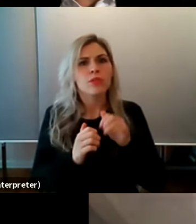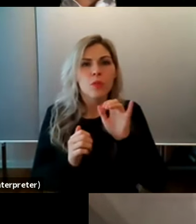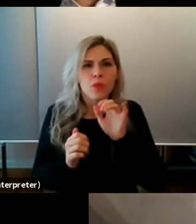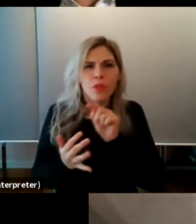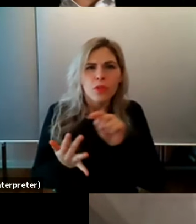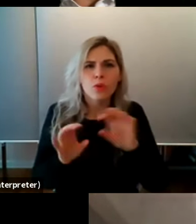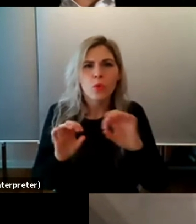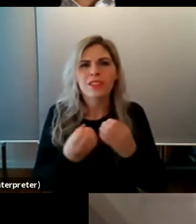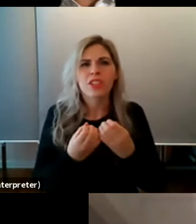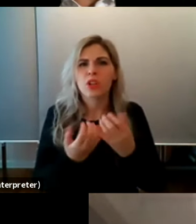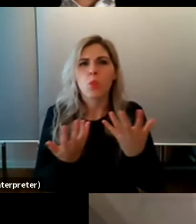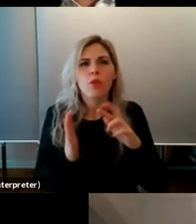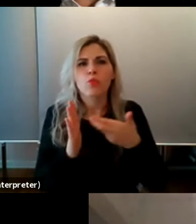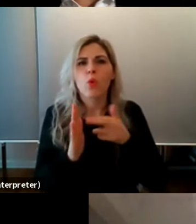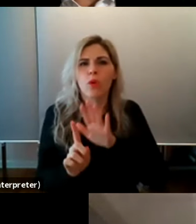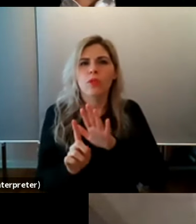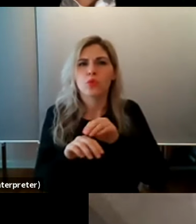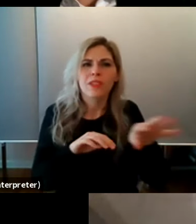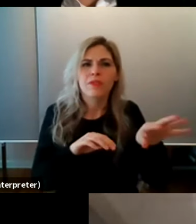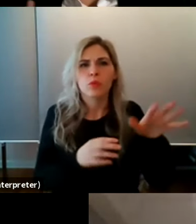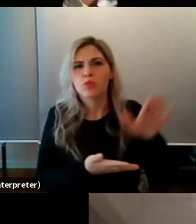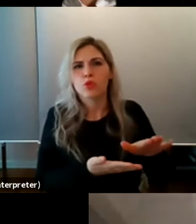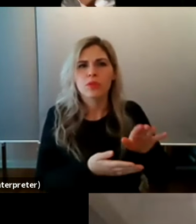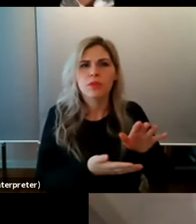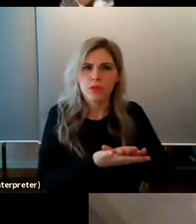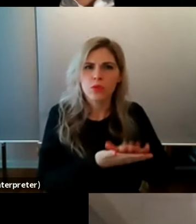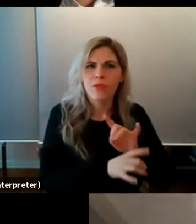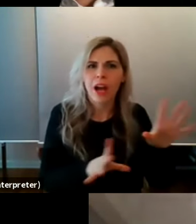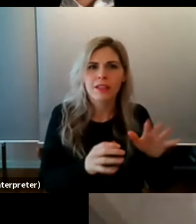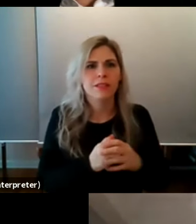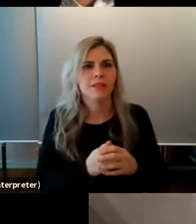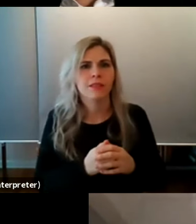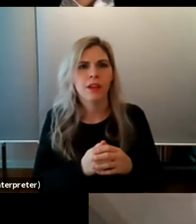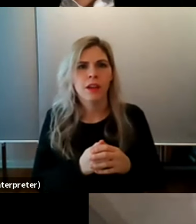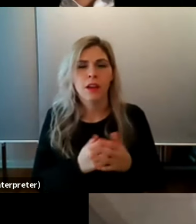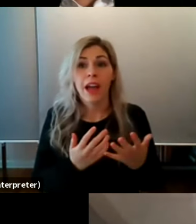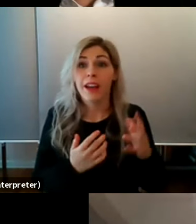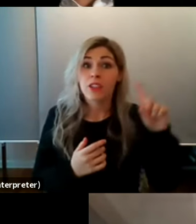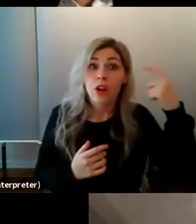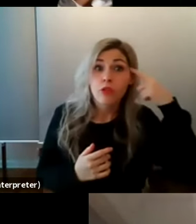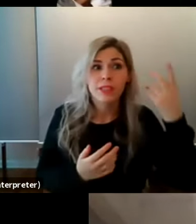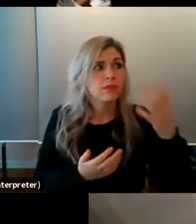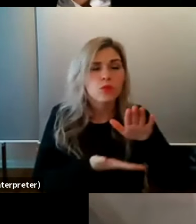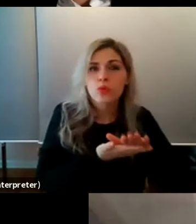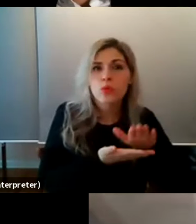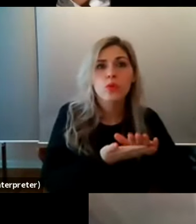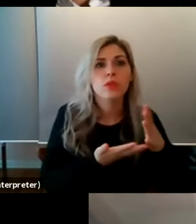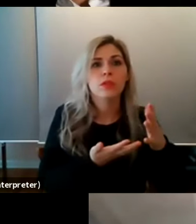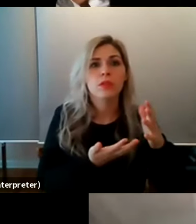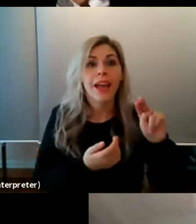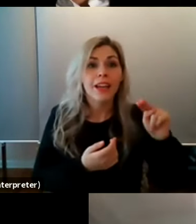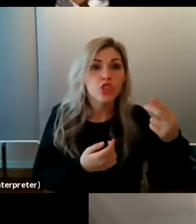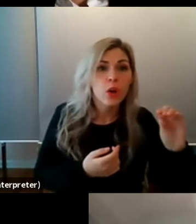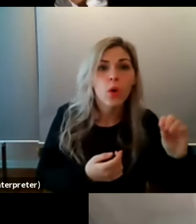bullying among students with disabilities? And how best can governments, schools,